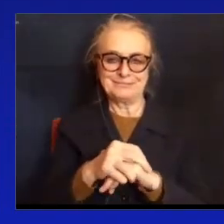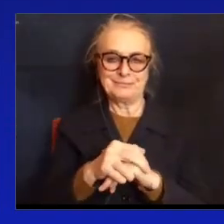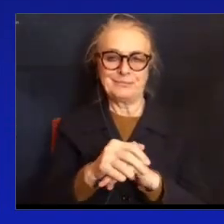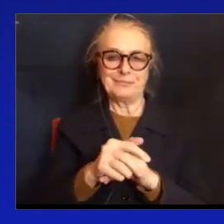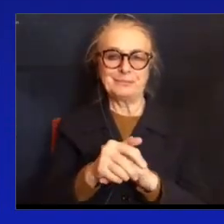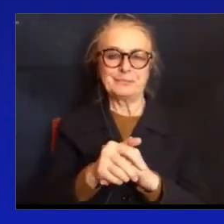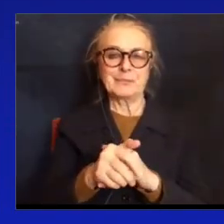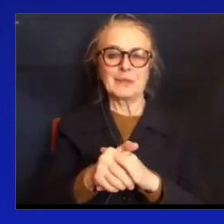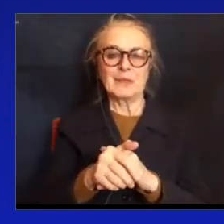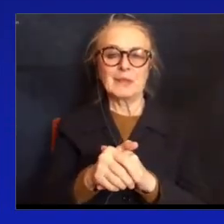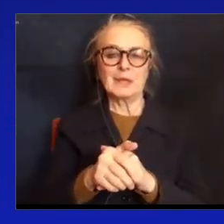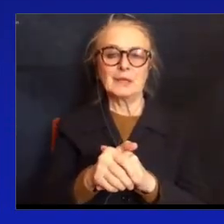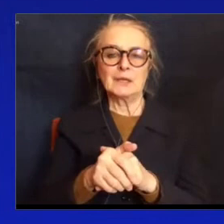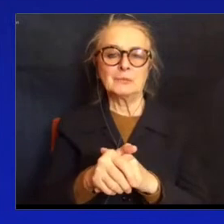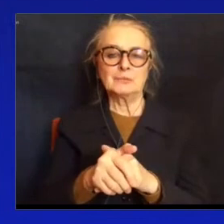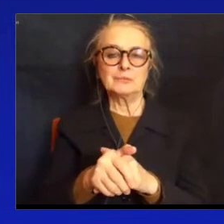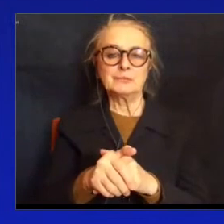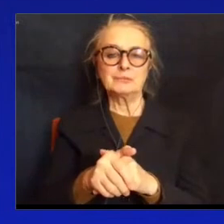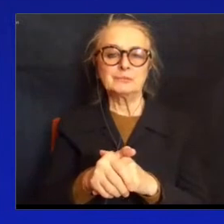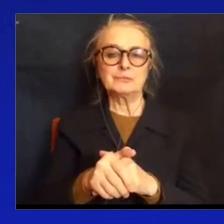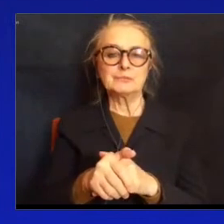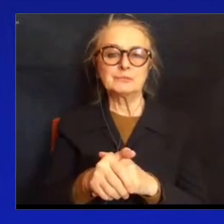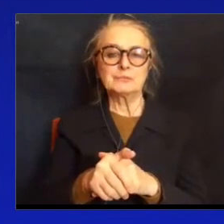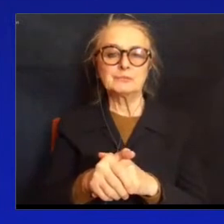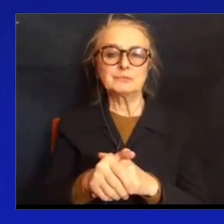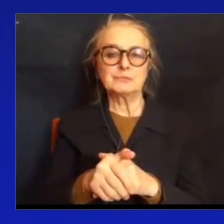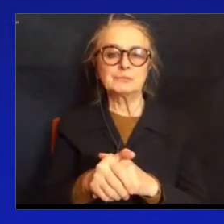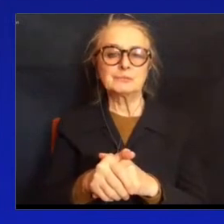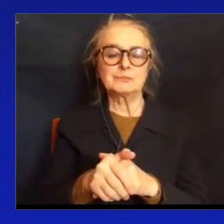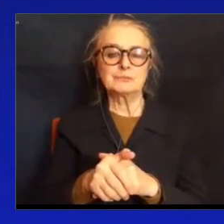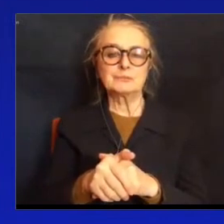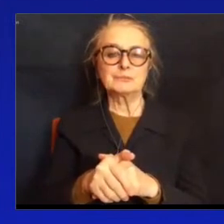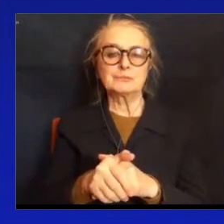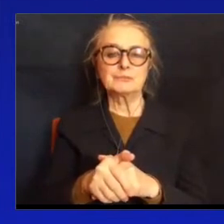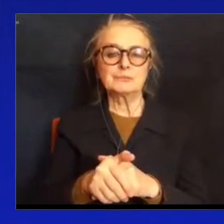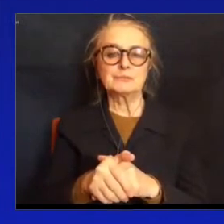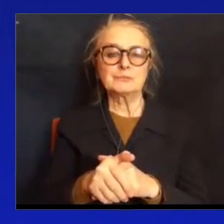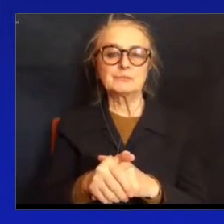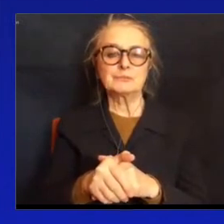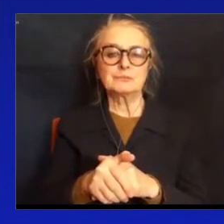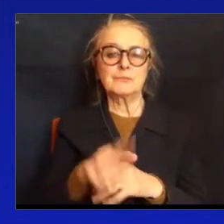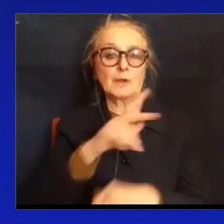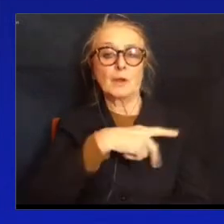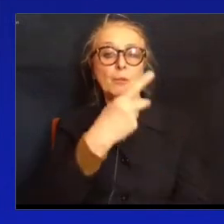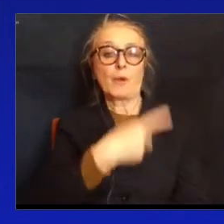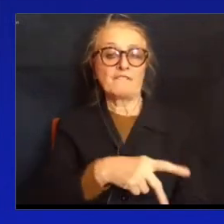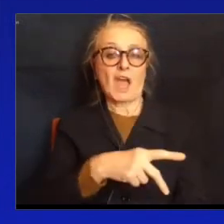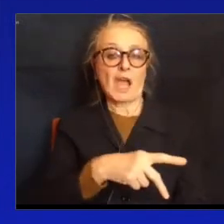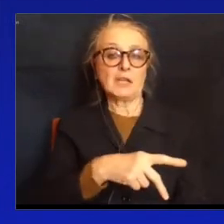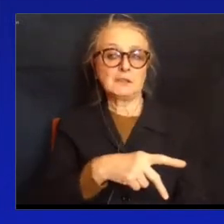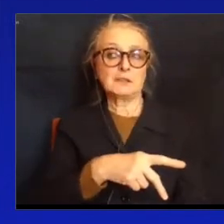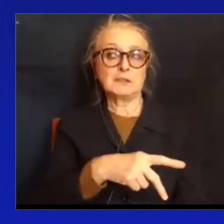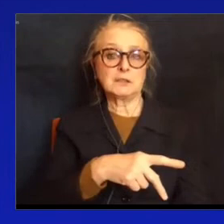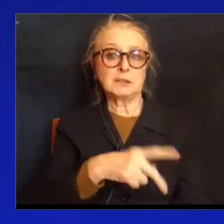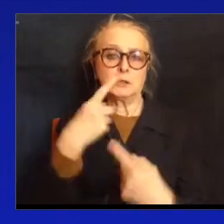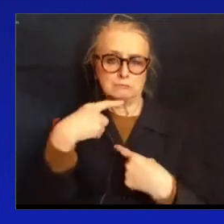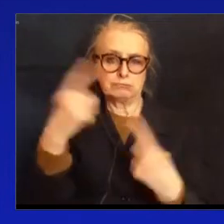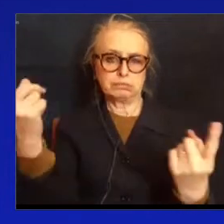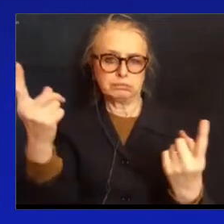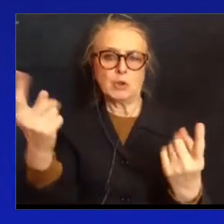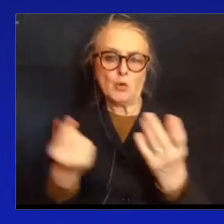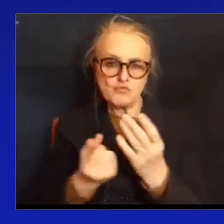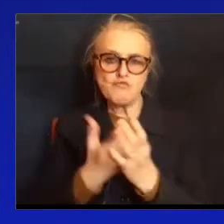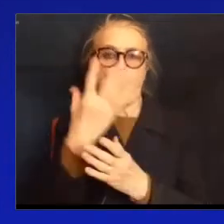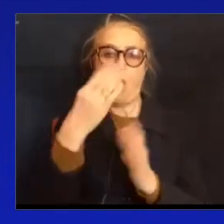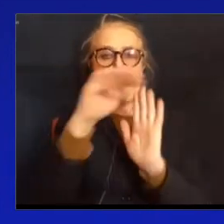has implemented new guidance again to follow up with people who have been traveling and testing positive, and